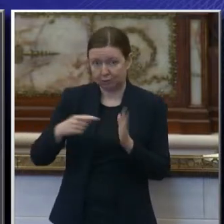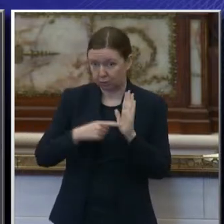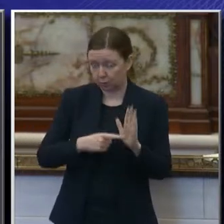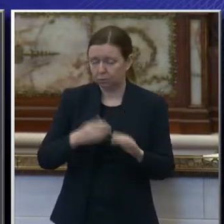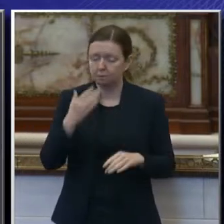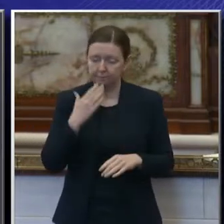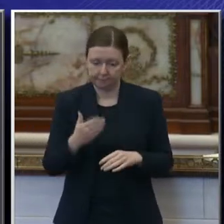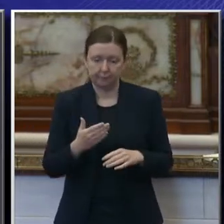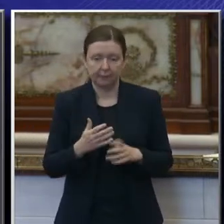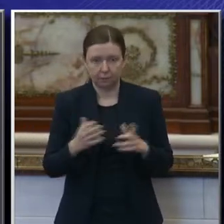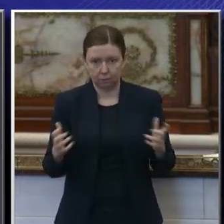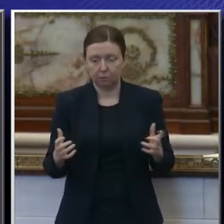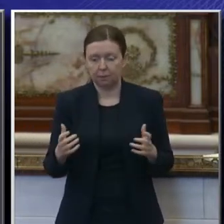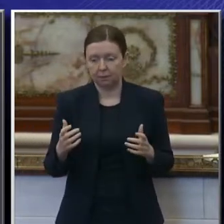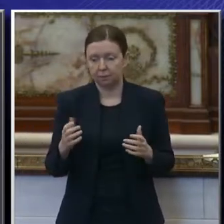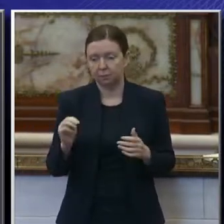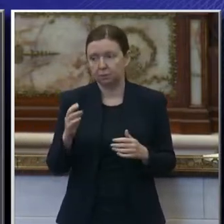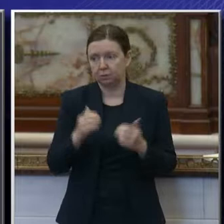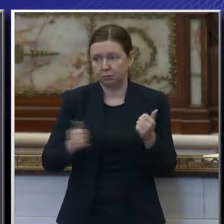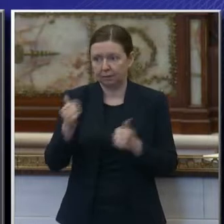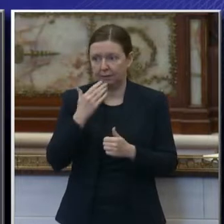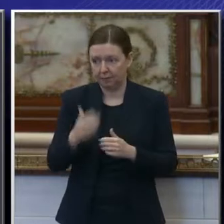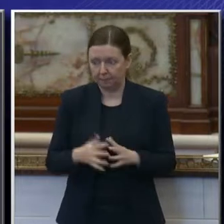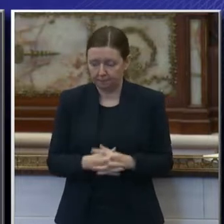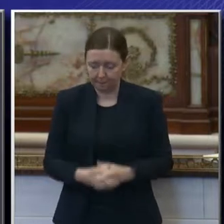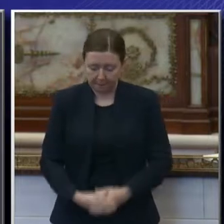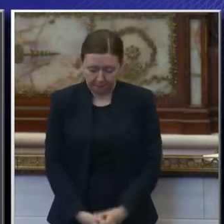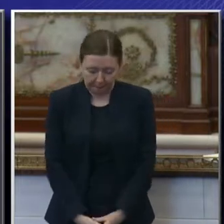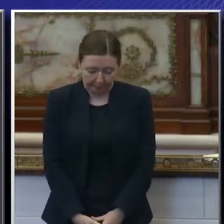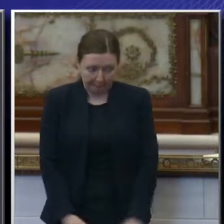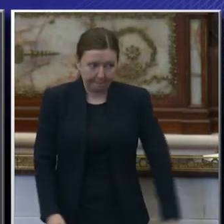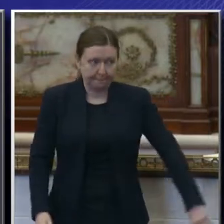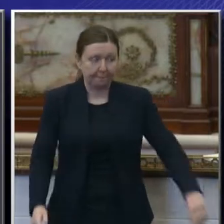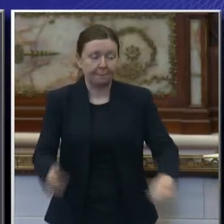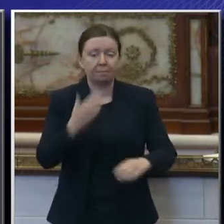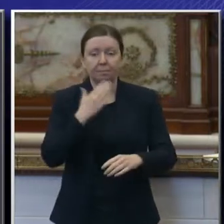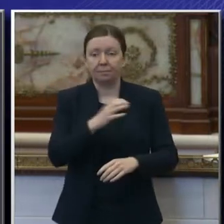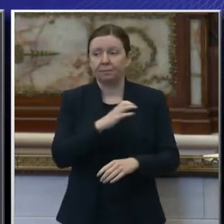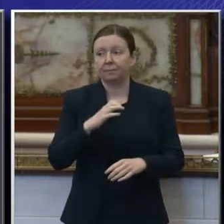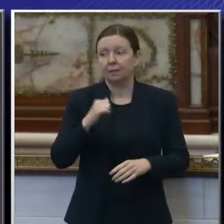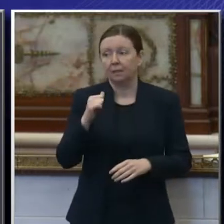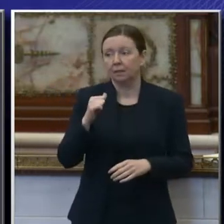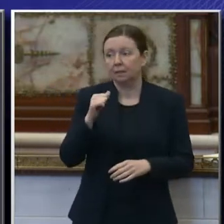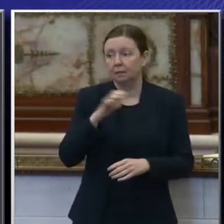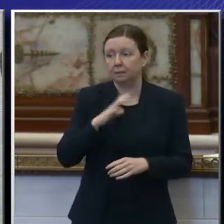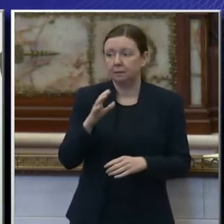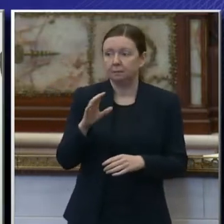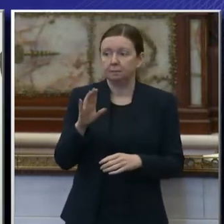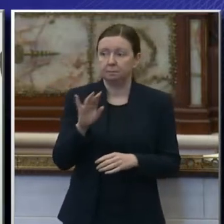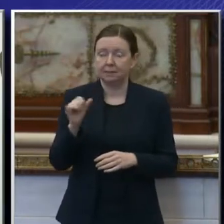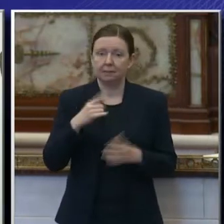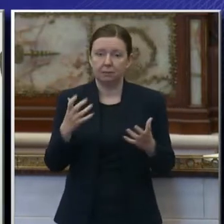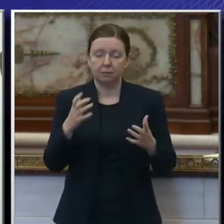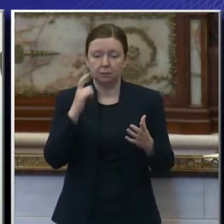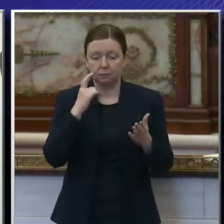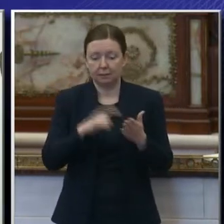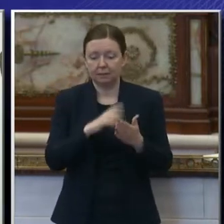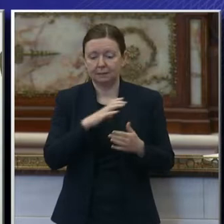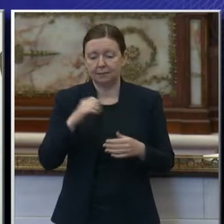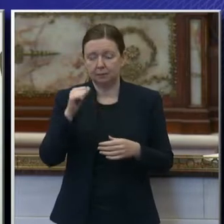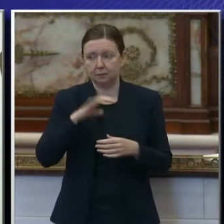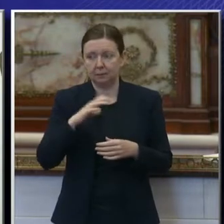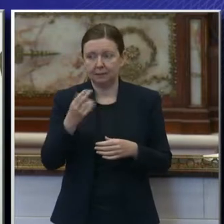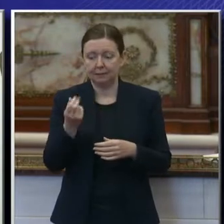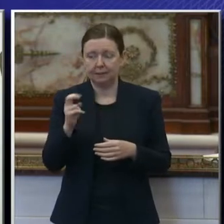So thank you very much, Mr. Chairman. Thank you, Councilmember Bass. I'd like to recognize Councilmember Heenan for another